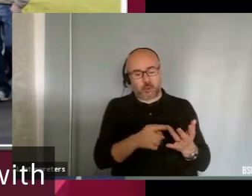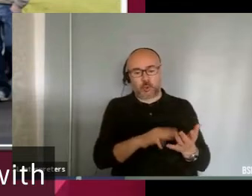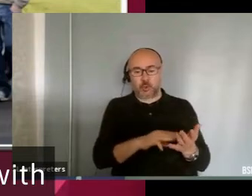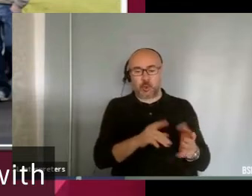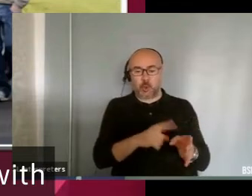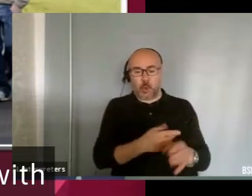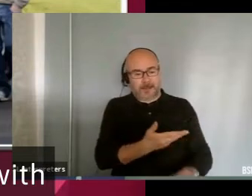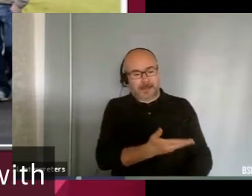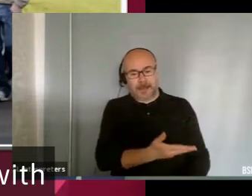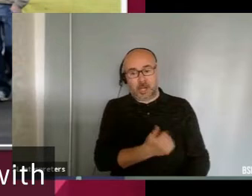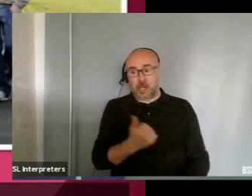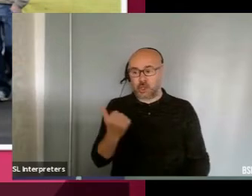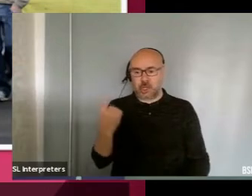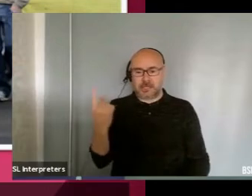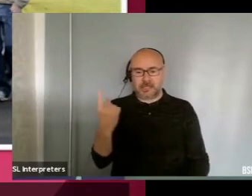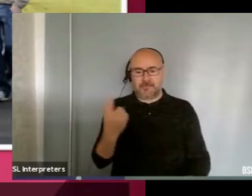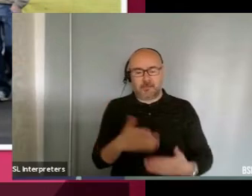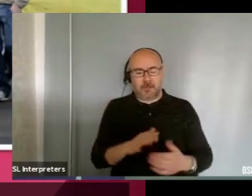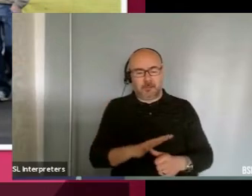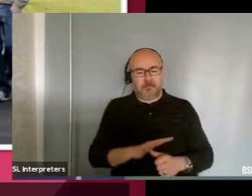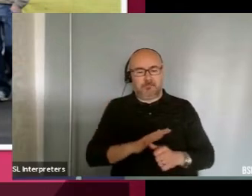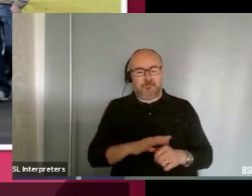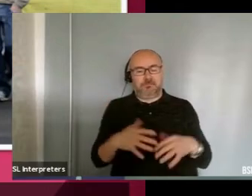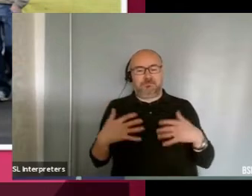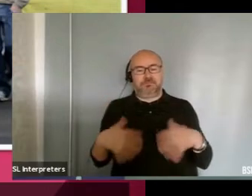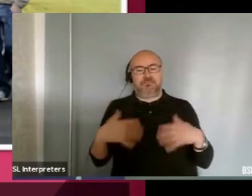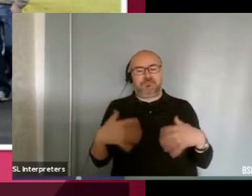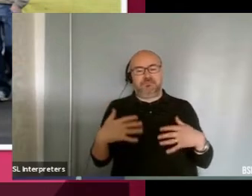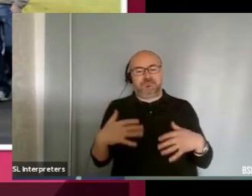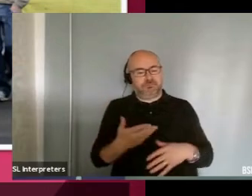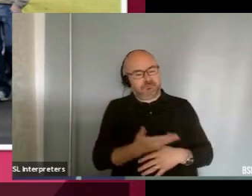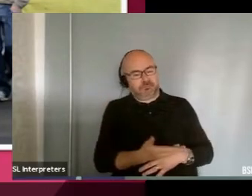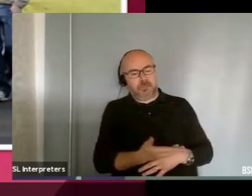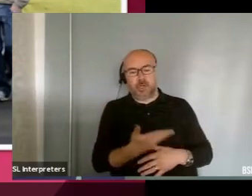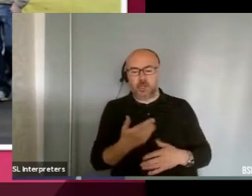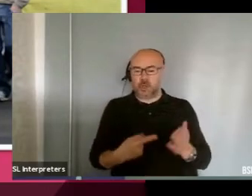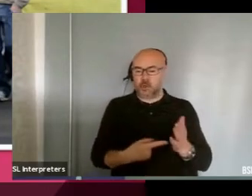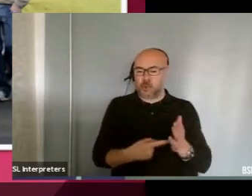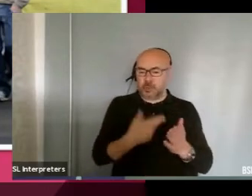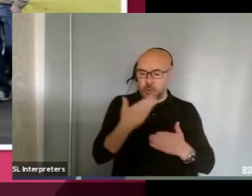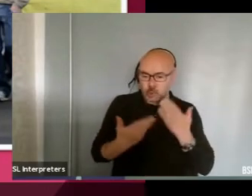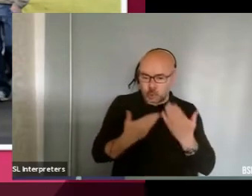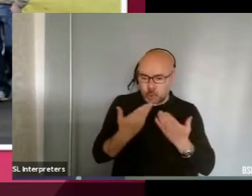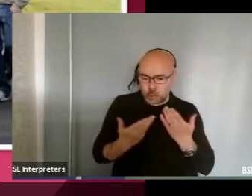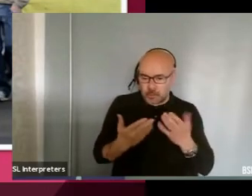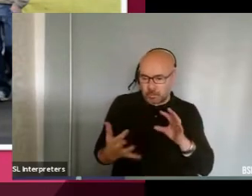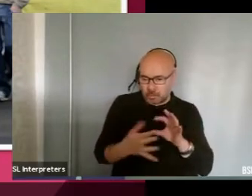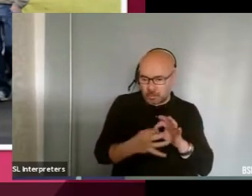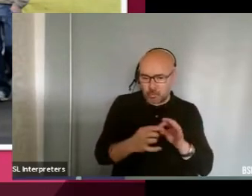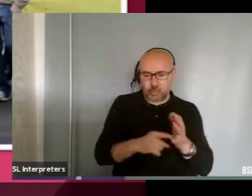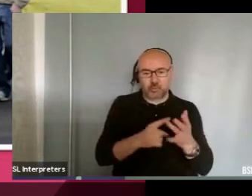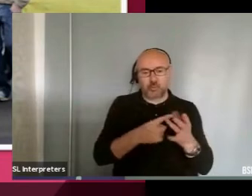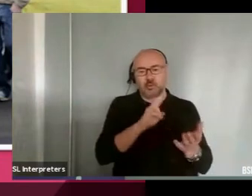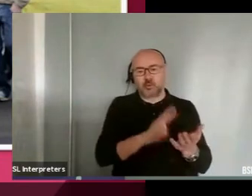impressed by that story of Tommy and Joan and how it influences and changes and makes a difference and has made